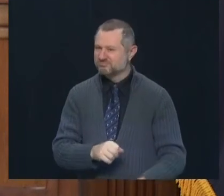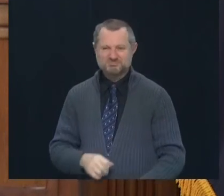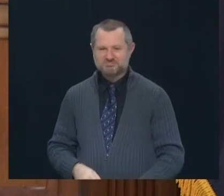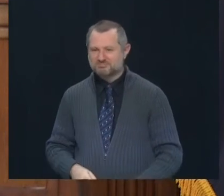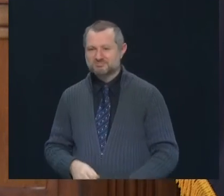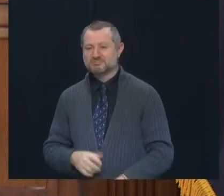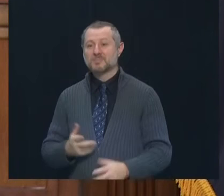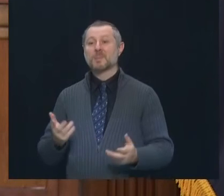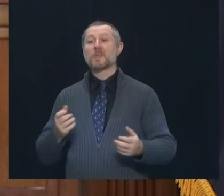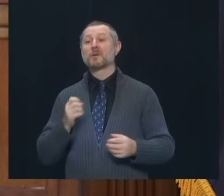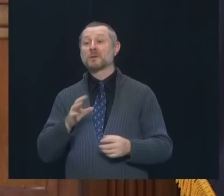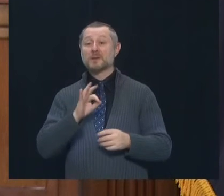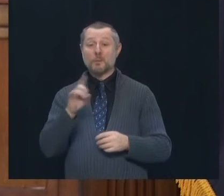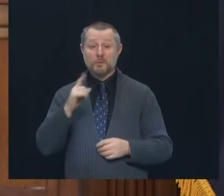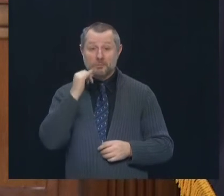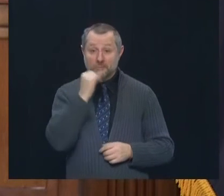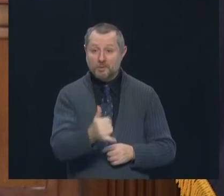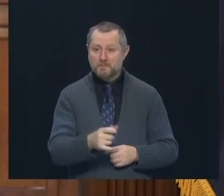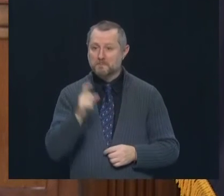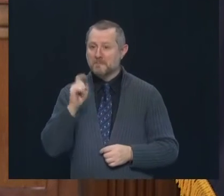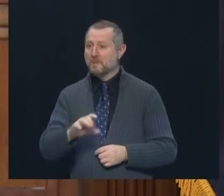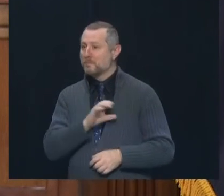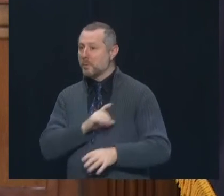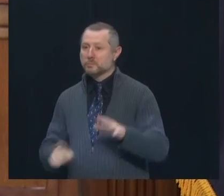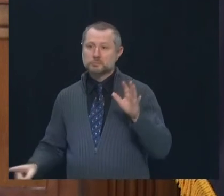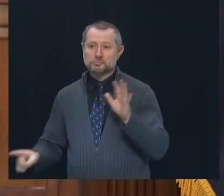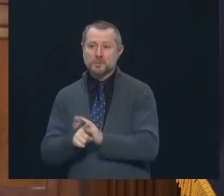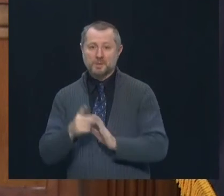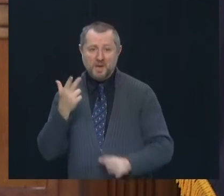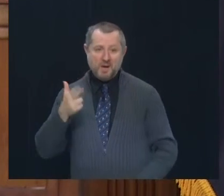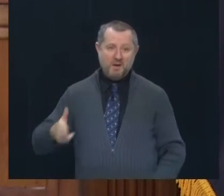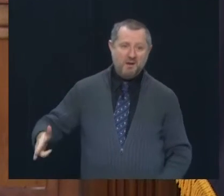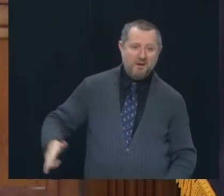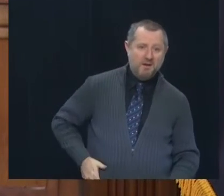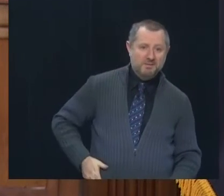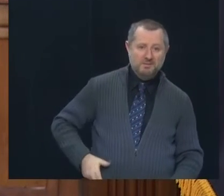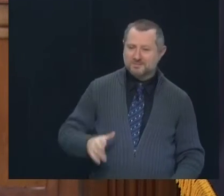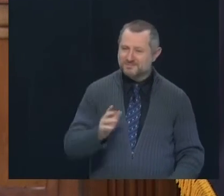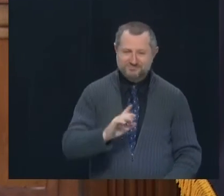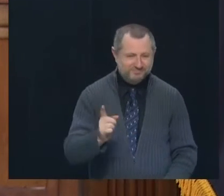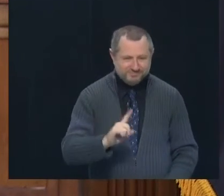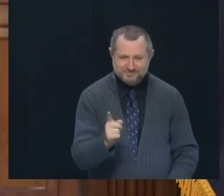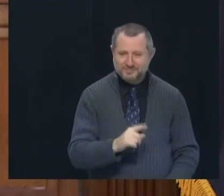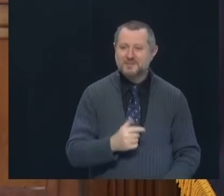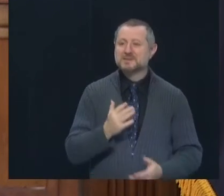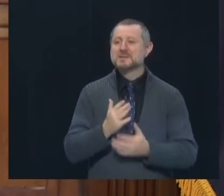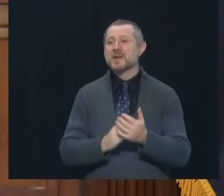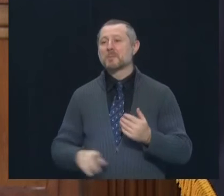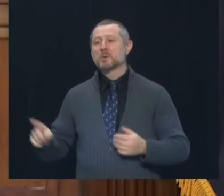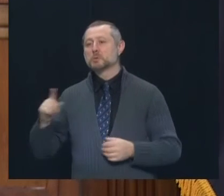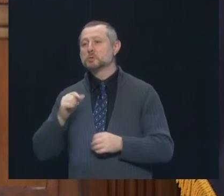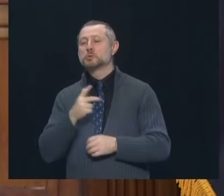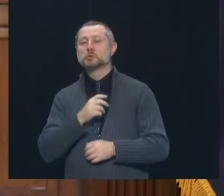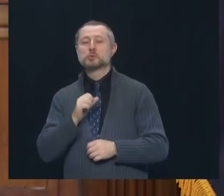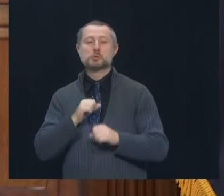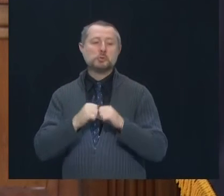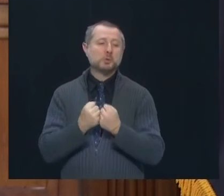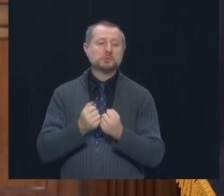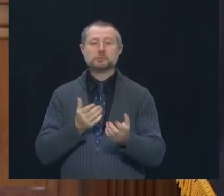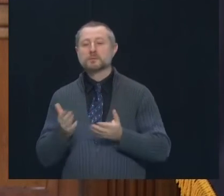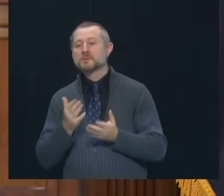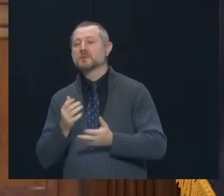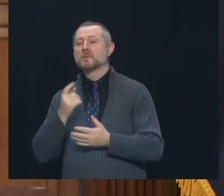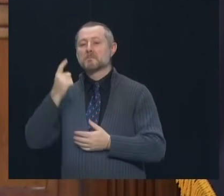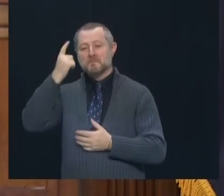a gun. A lot of calls are social needs, or mental health needs, or